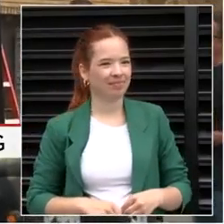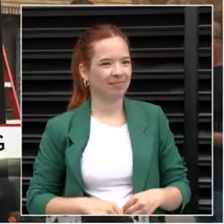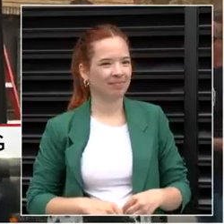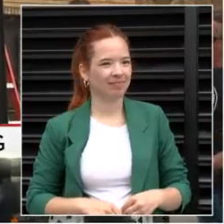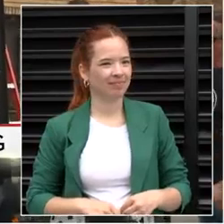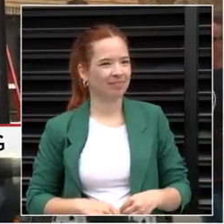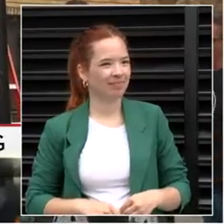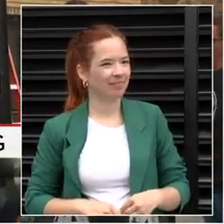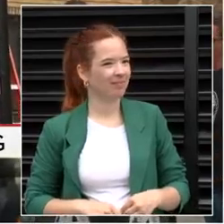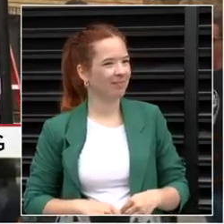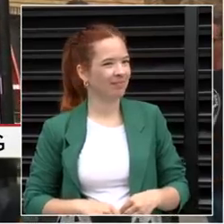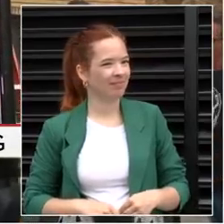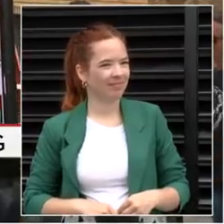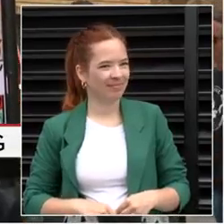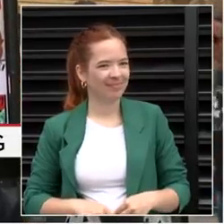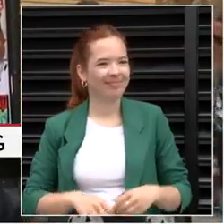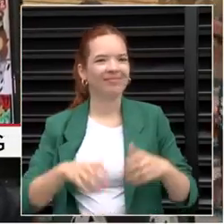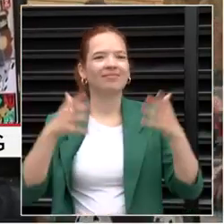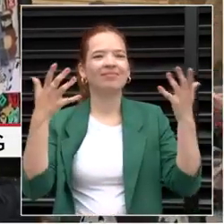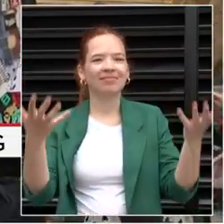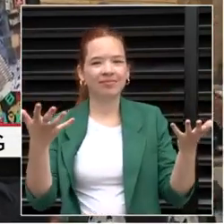Okay. Anyway,